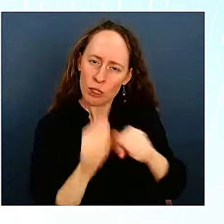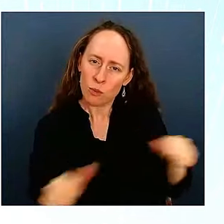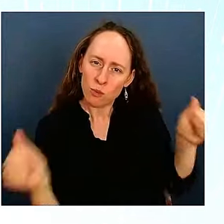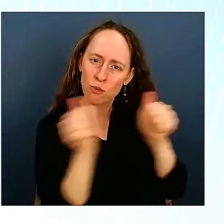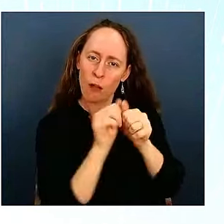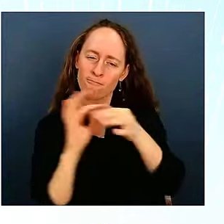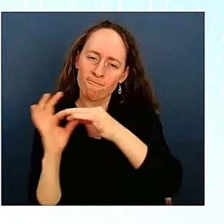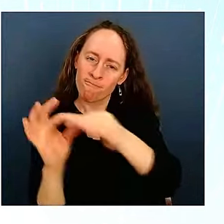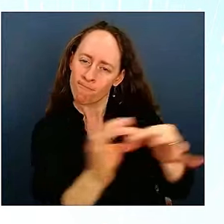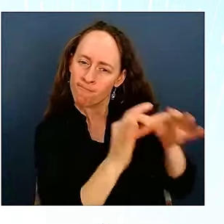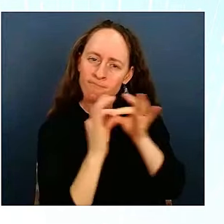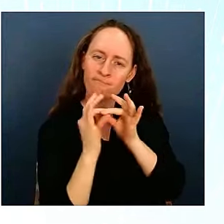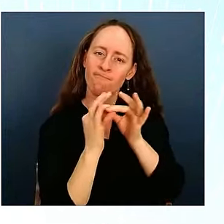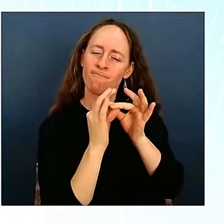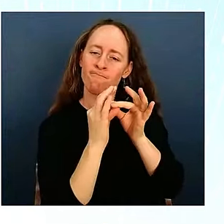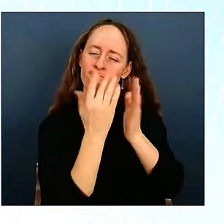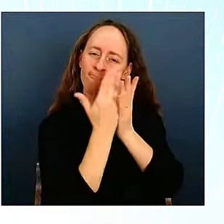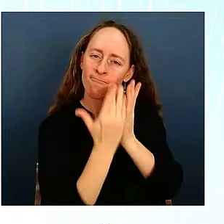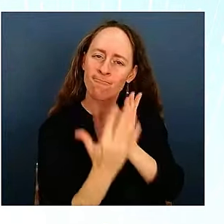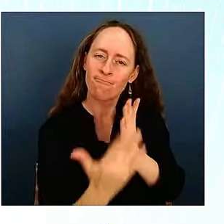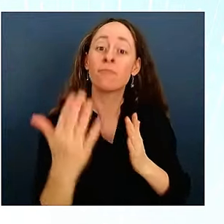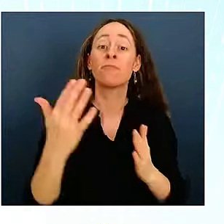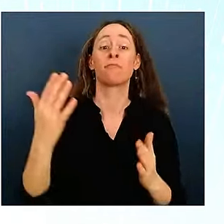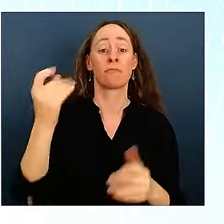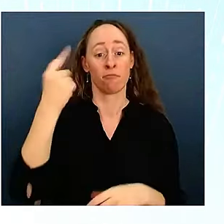today. That's why I don't like expectation.